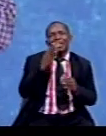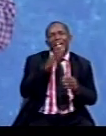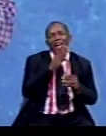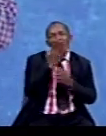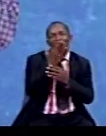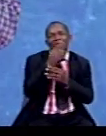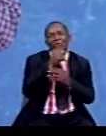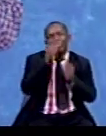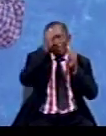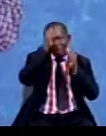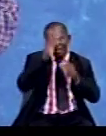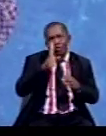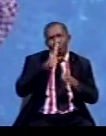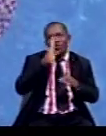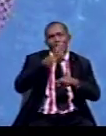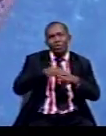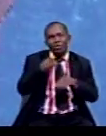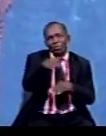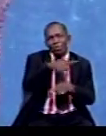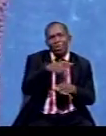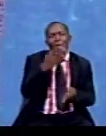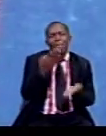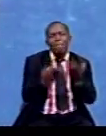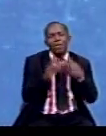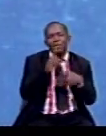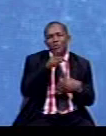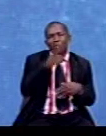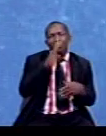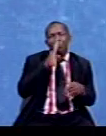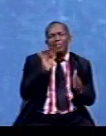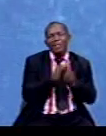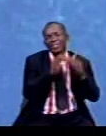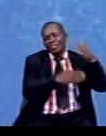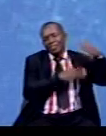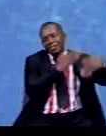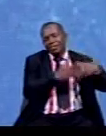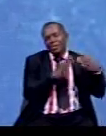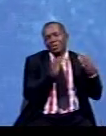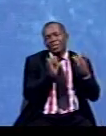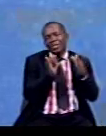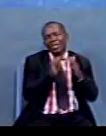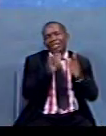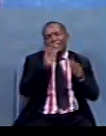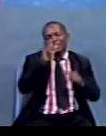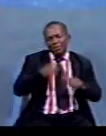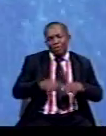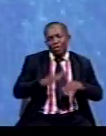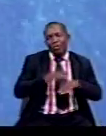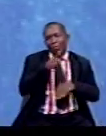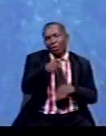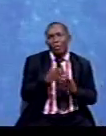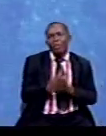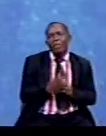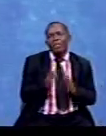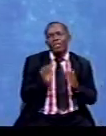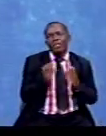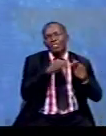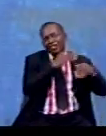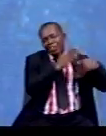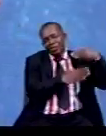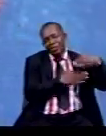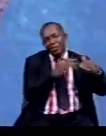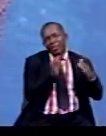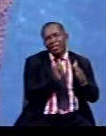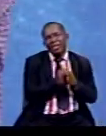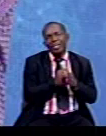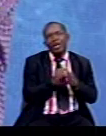count on. May you be the generation that shall bring godly inventions. Godly inventions. If you